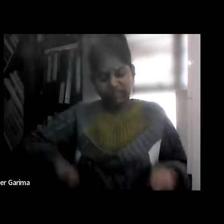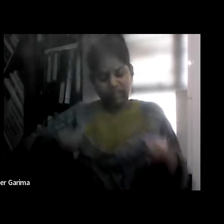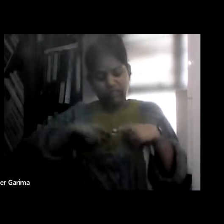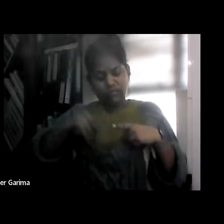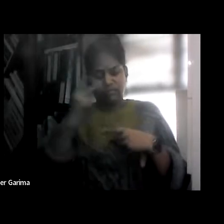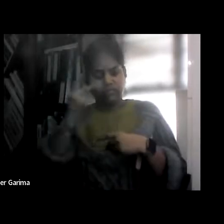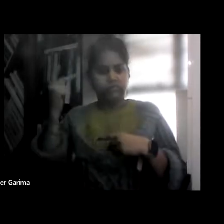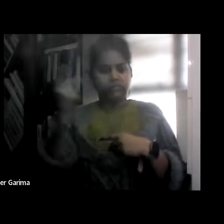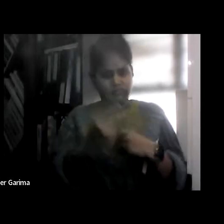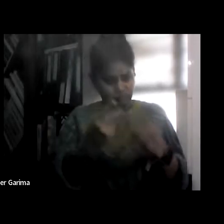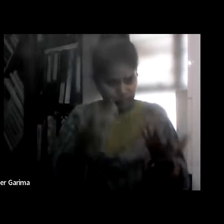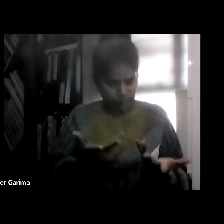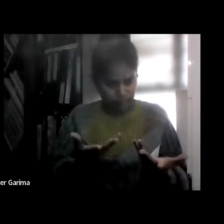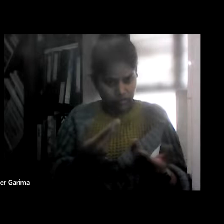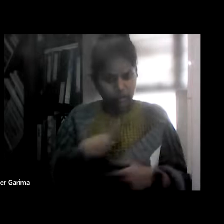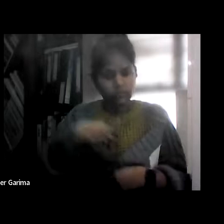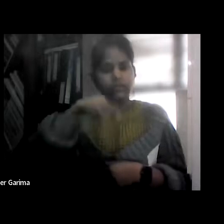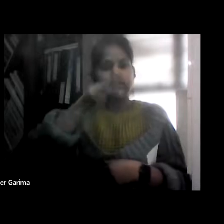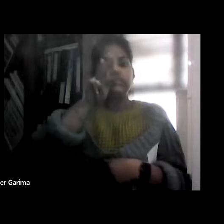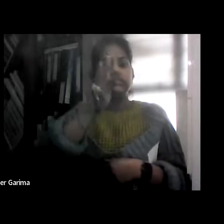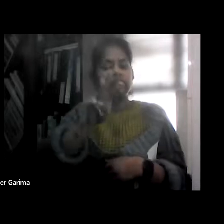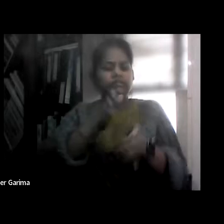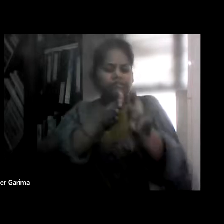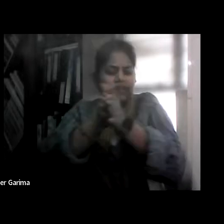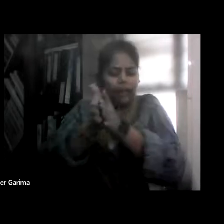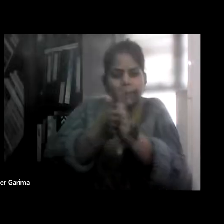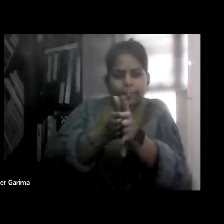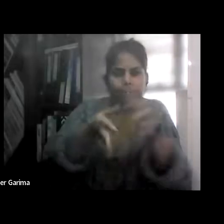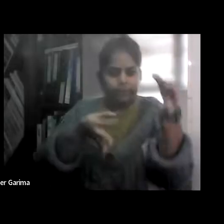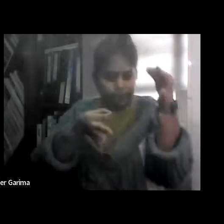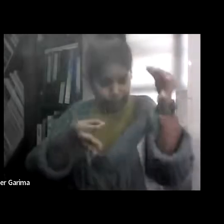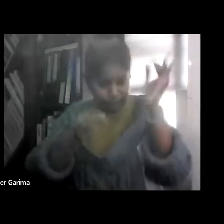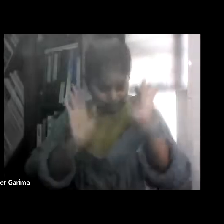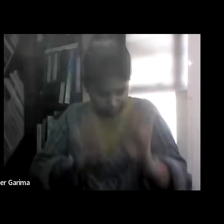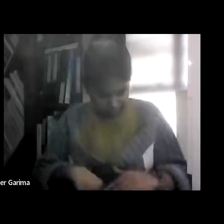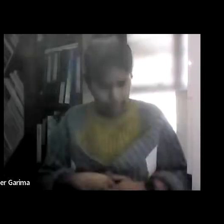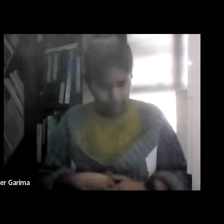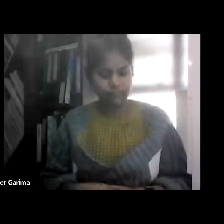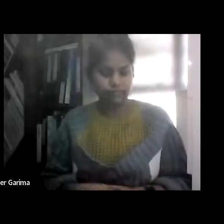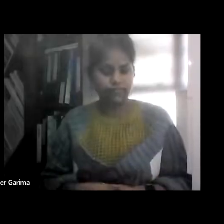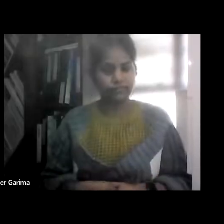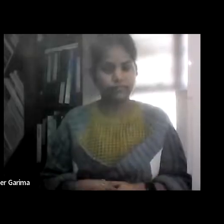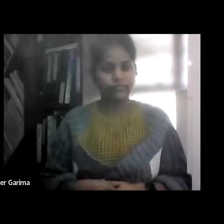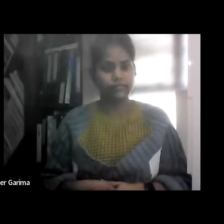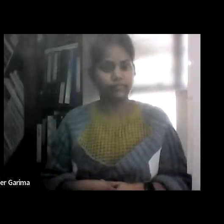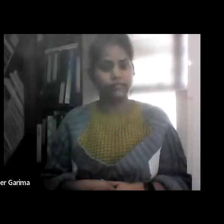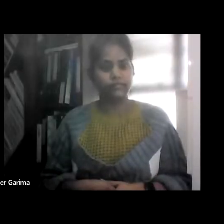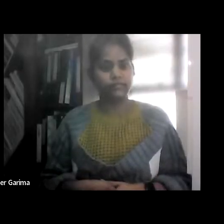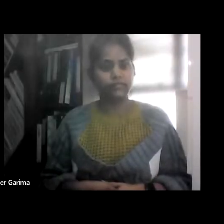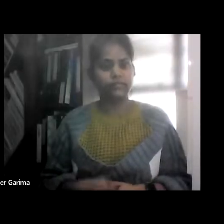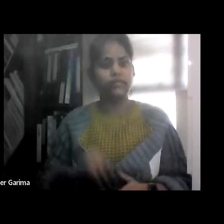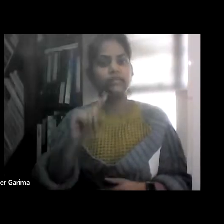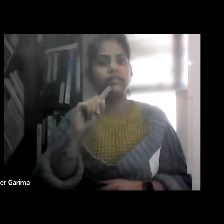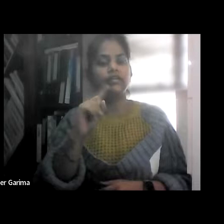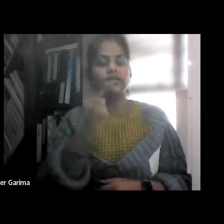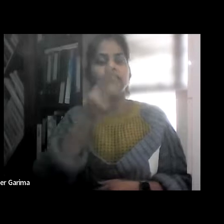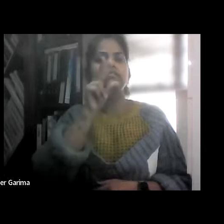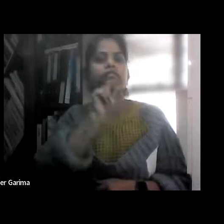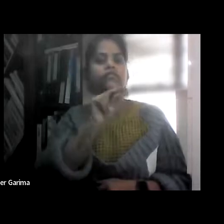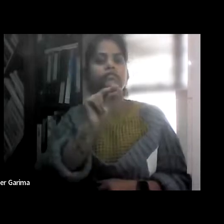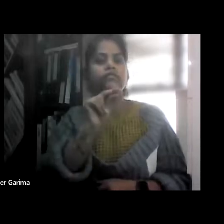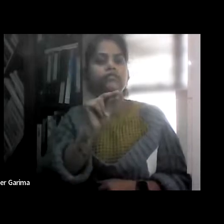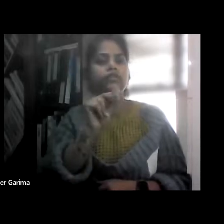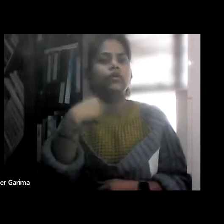So we have 3 very interesting papers in this panel, and the first speaker would be